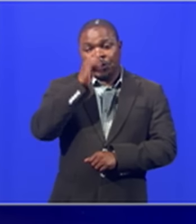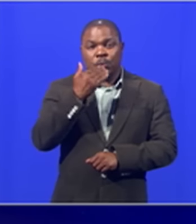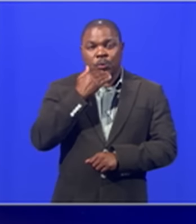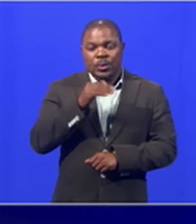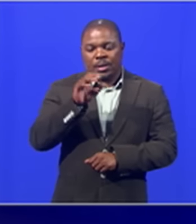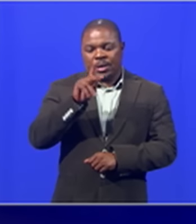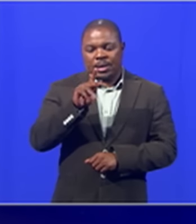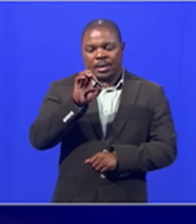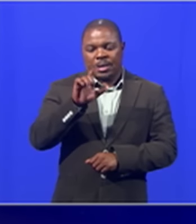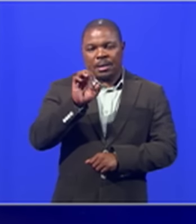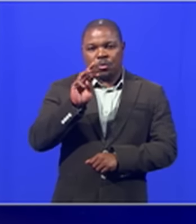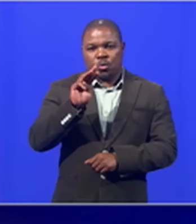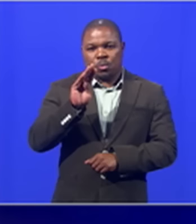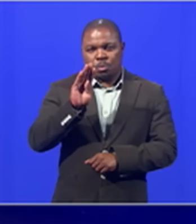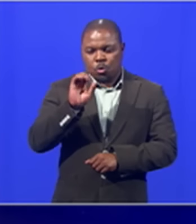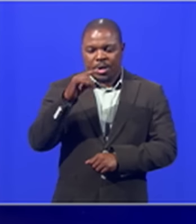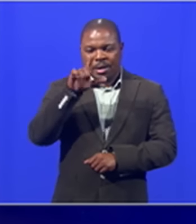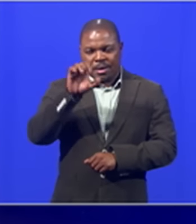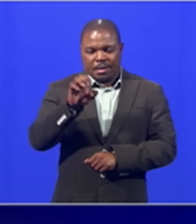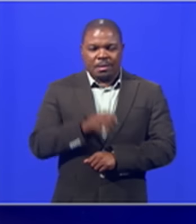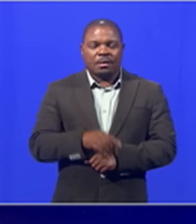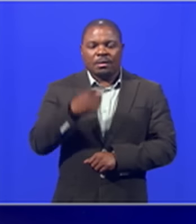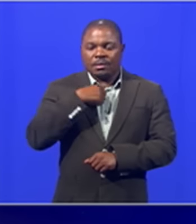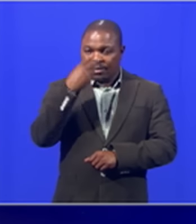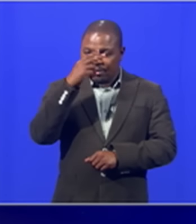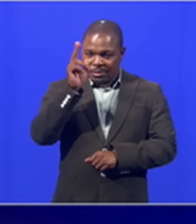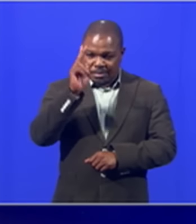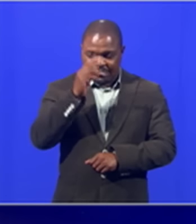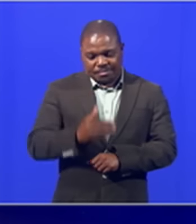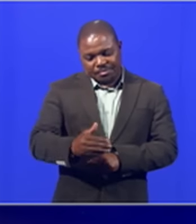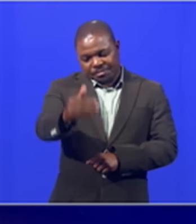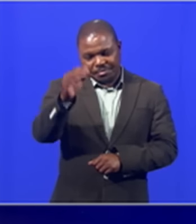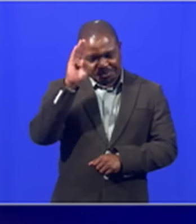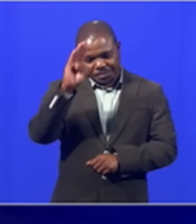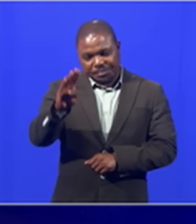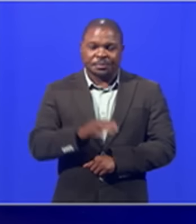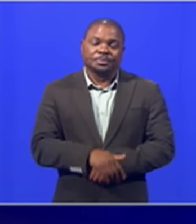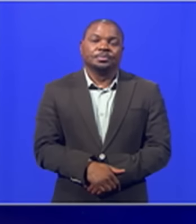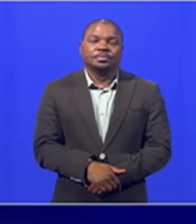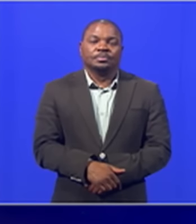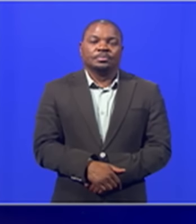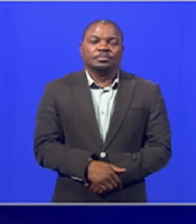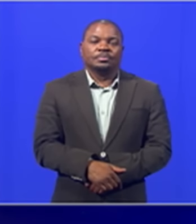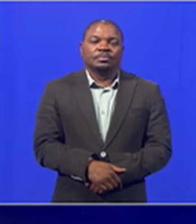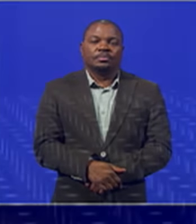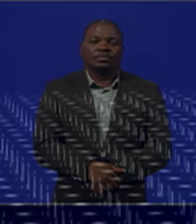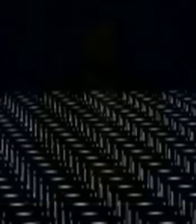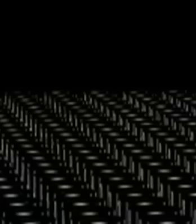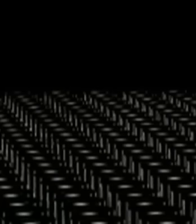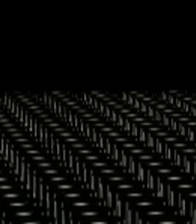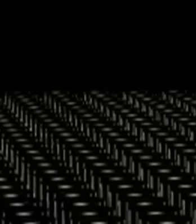lebogile kgaje mme go fitlha gape re kopana bona kunyetlang phiri o rile ga bose gangwe.